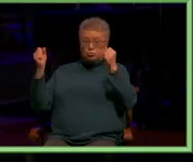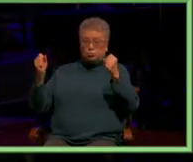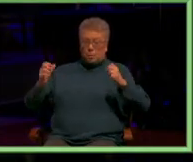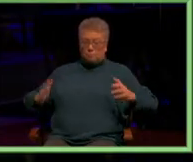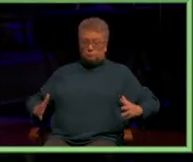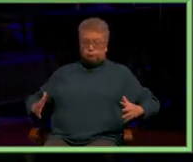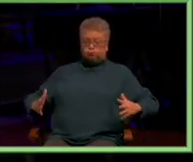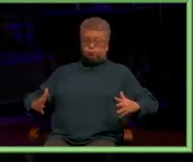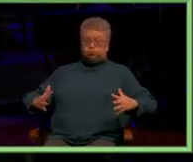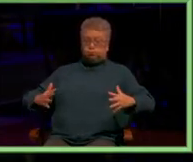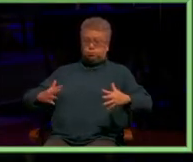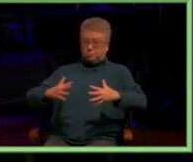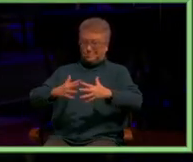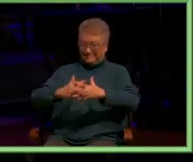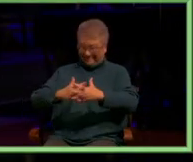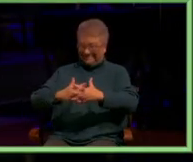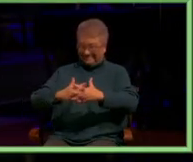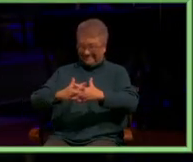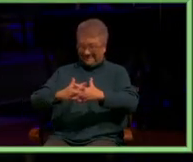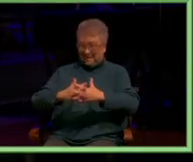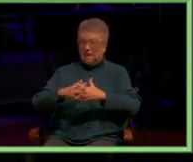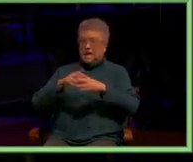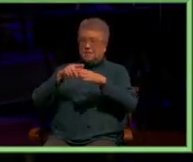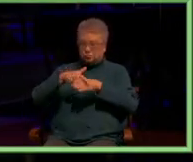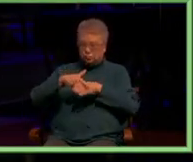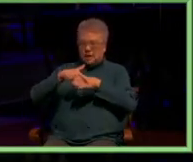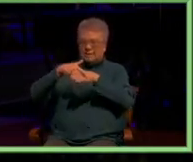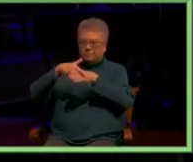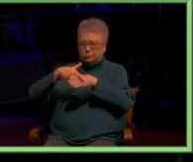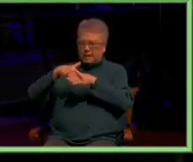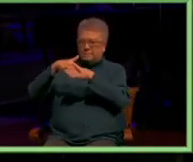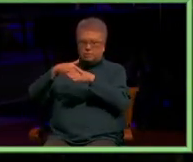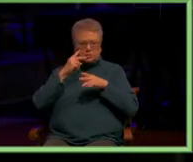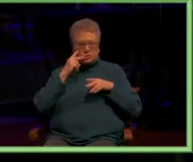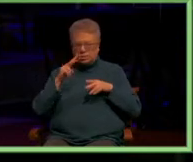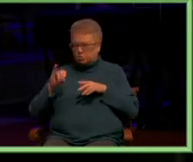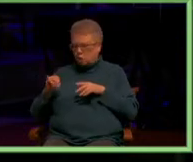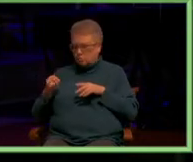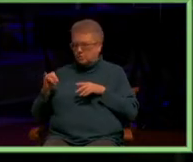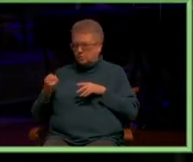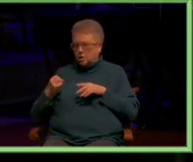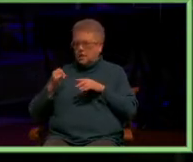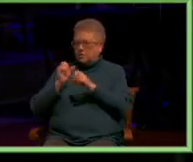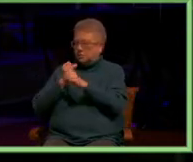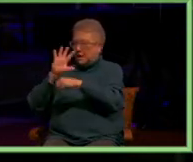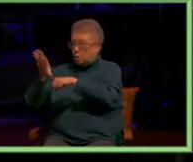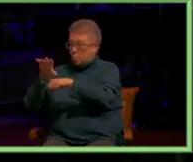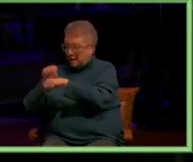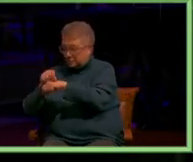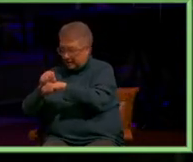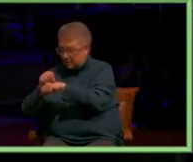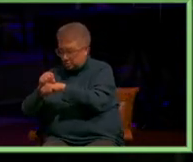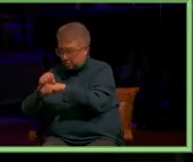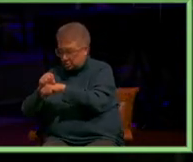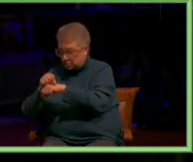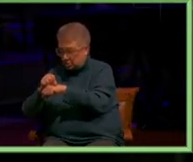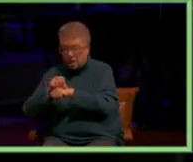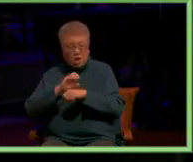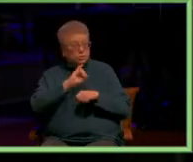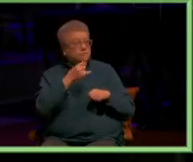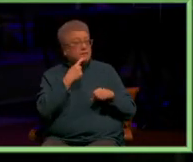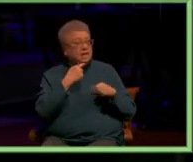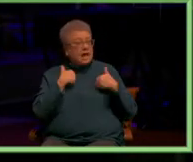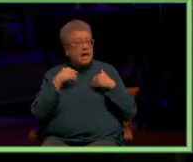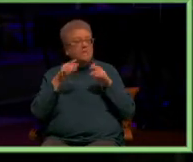and I'm sure as they're getting closer to closer and closer, she's looking at Joseph saying, Joseph, did you make the reservation? And Joseph said, I got